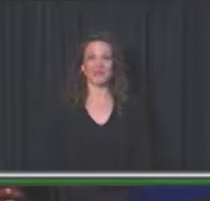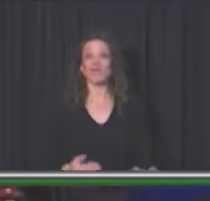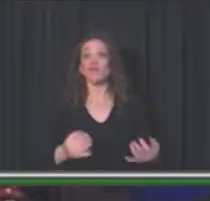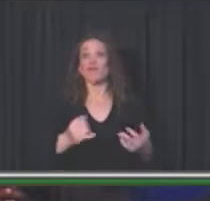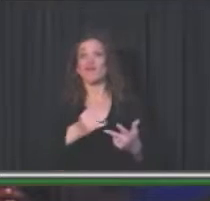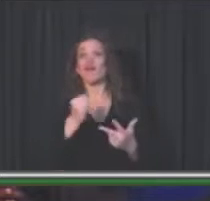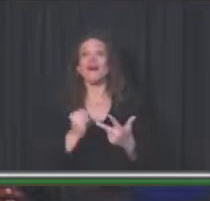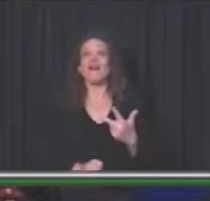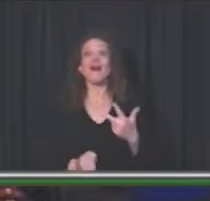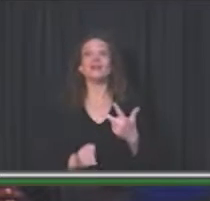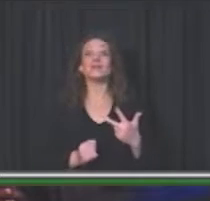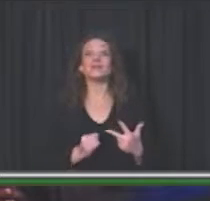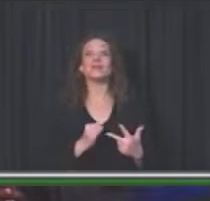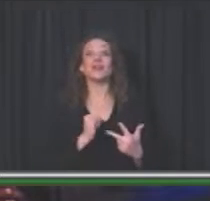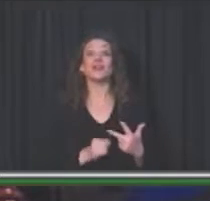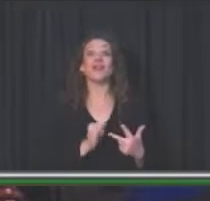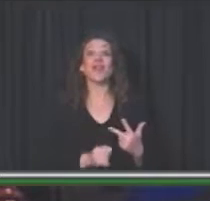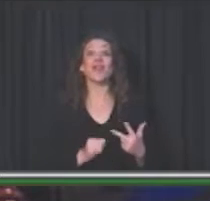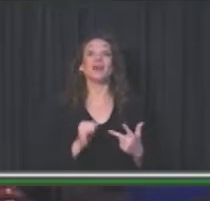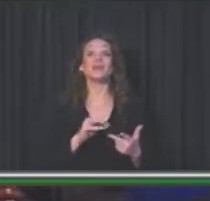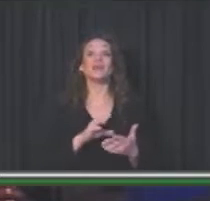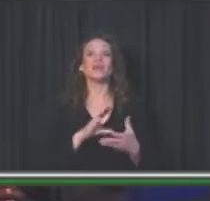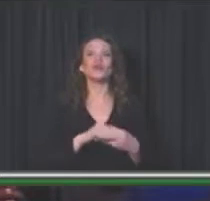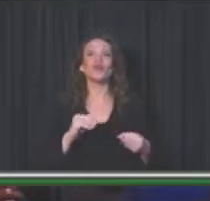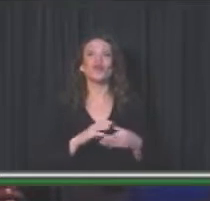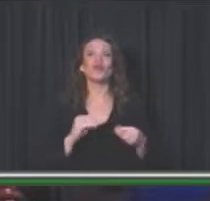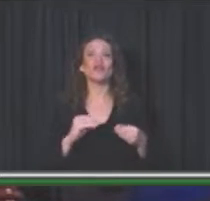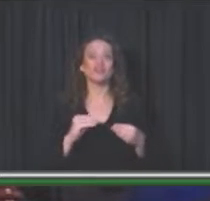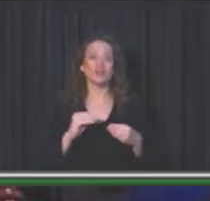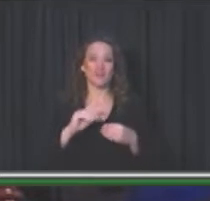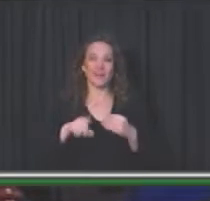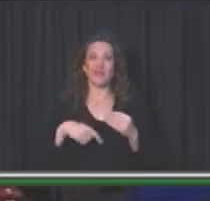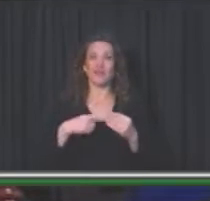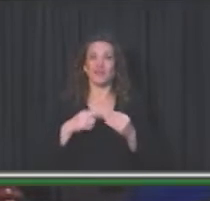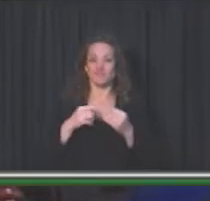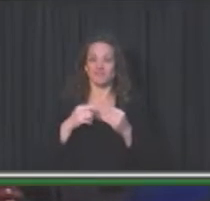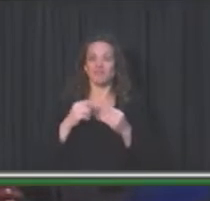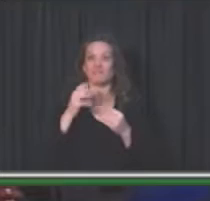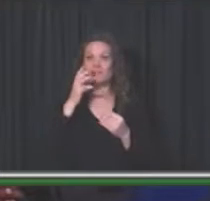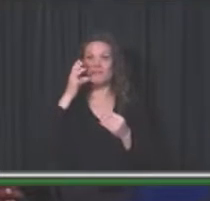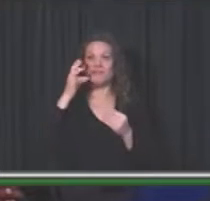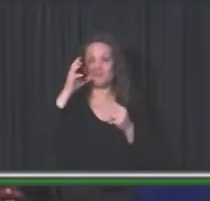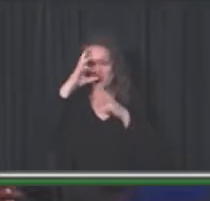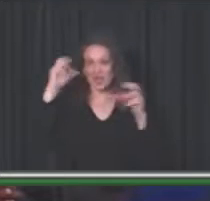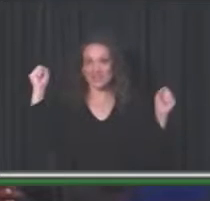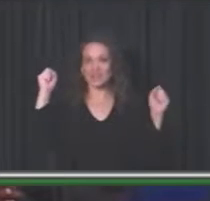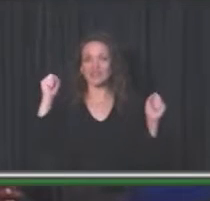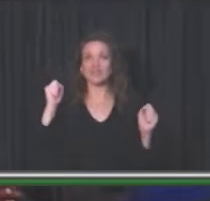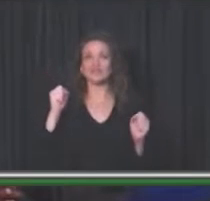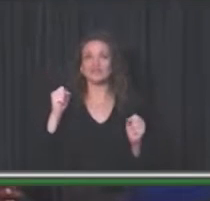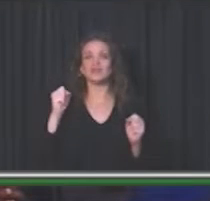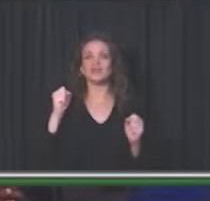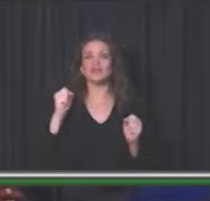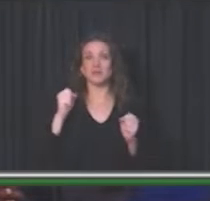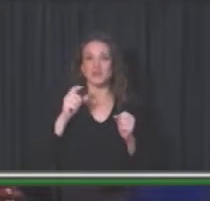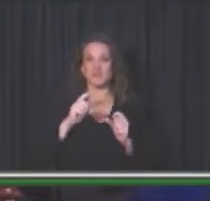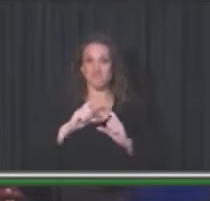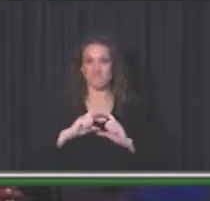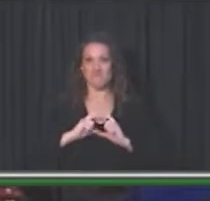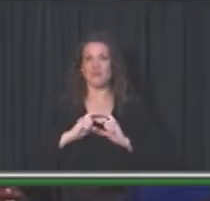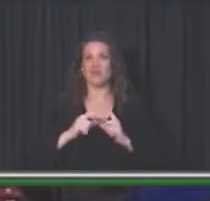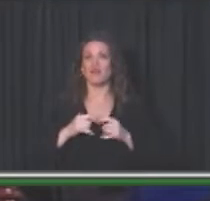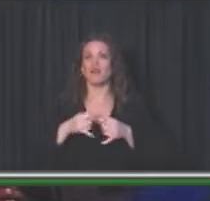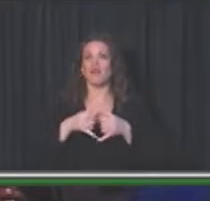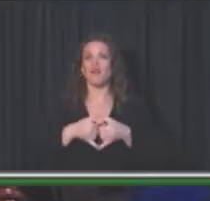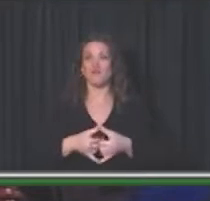Finally, the story of the President's Medal Award winner, Payam Hojiet,